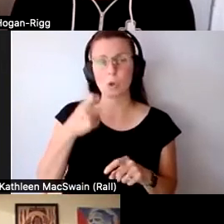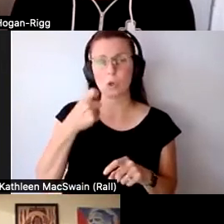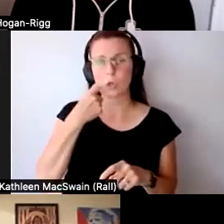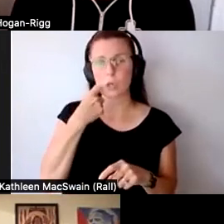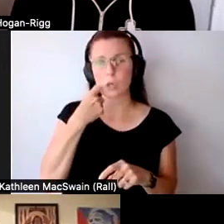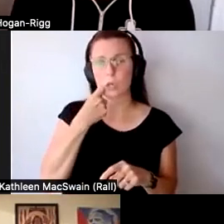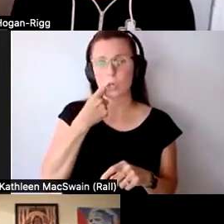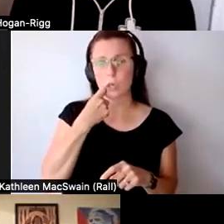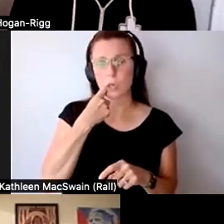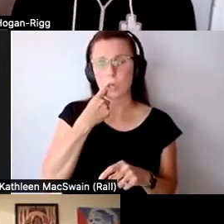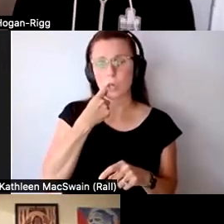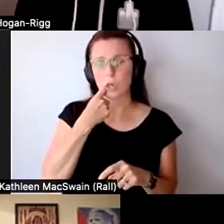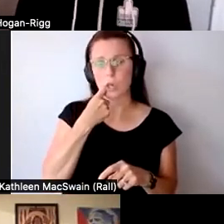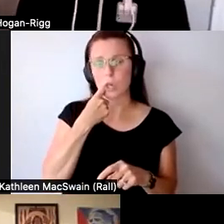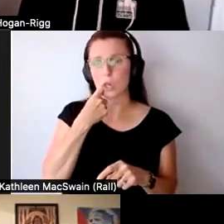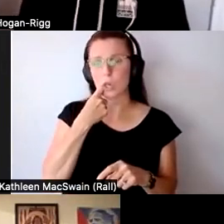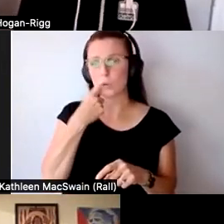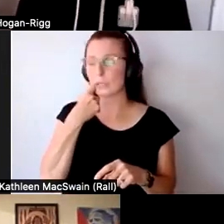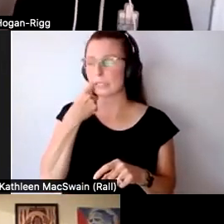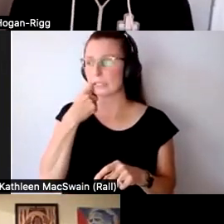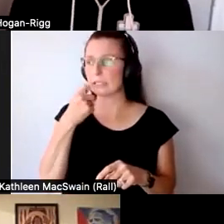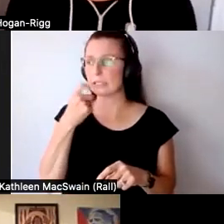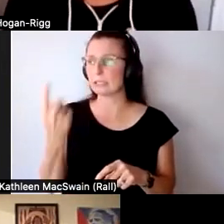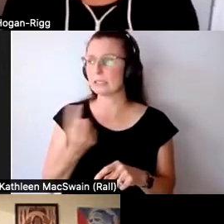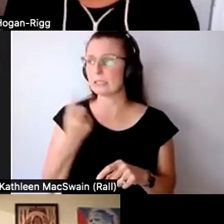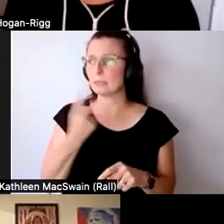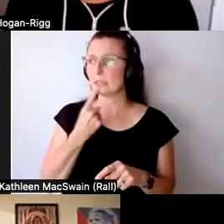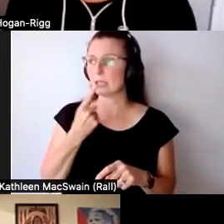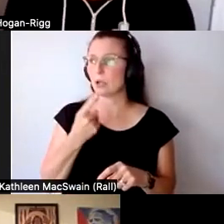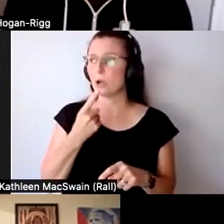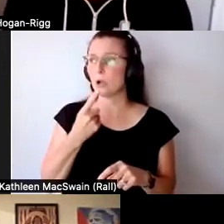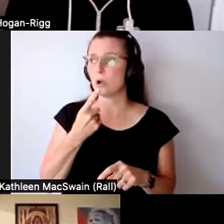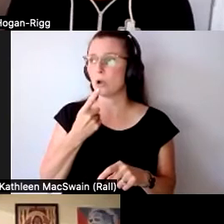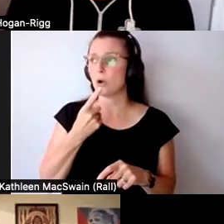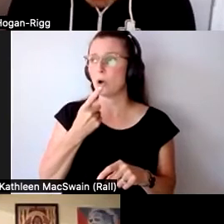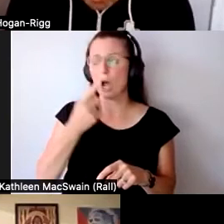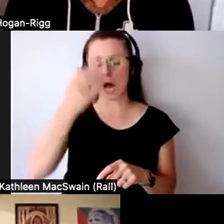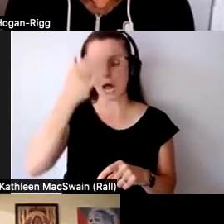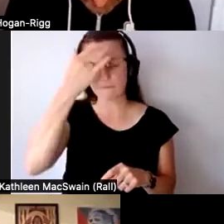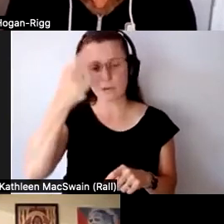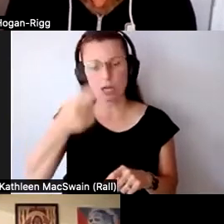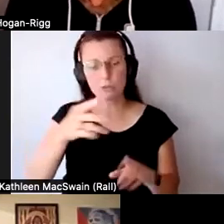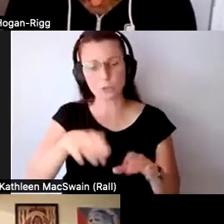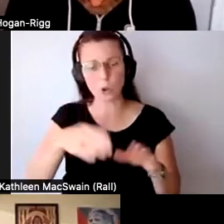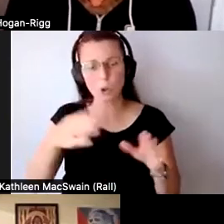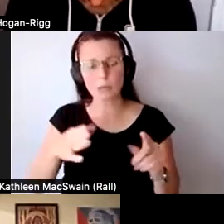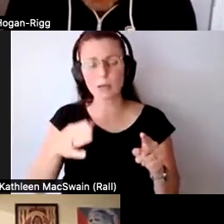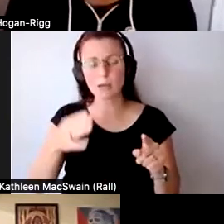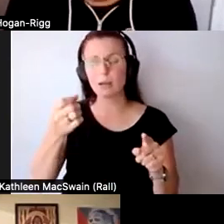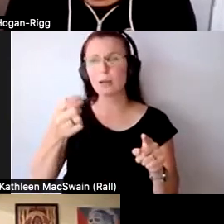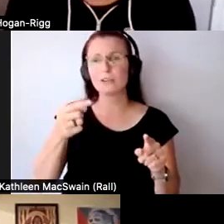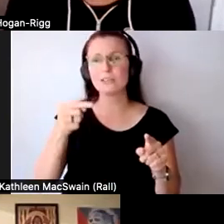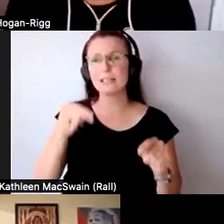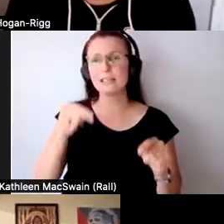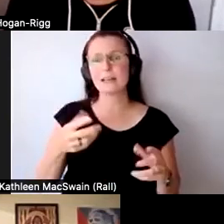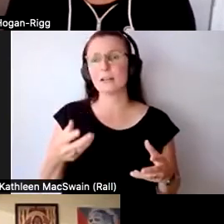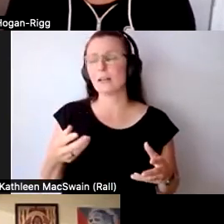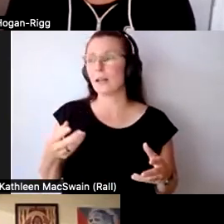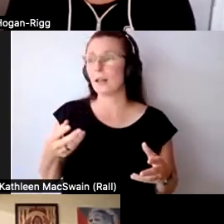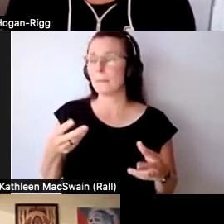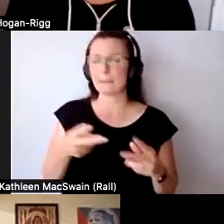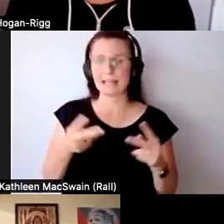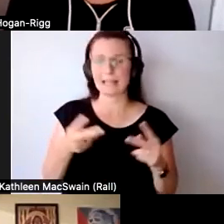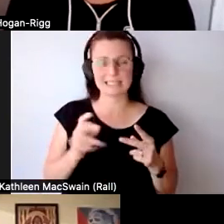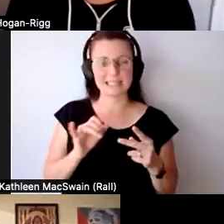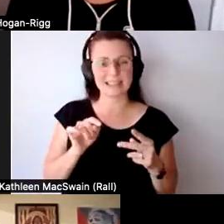open. What people thought was going to happen just isn't. It just isn't, guys. And believe me, I want to be